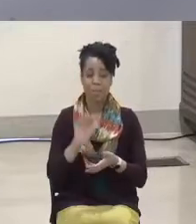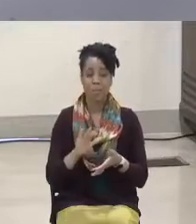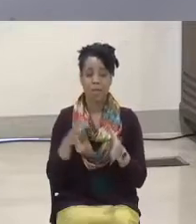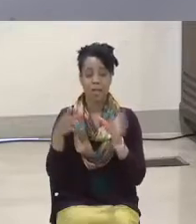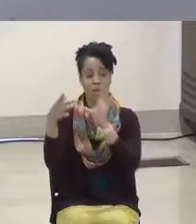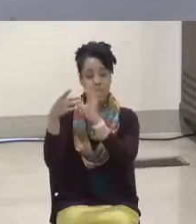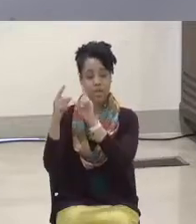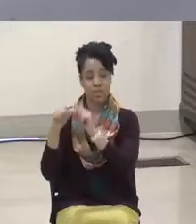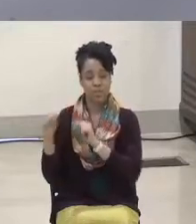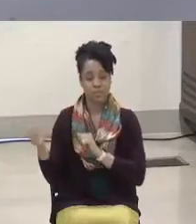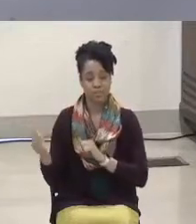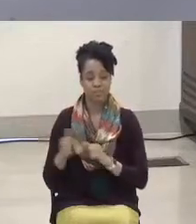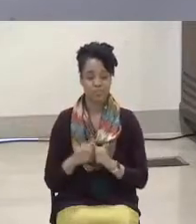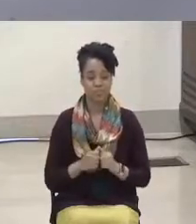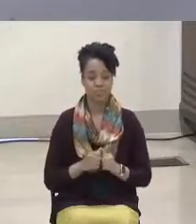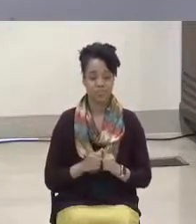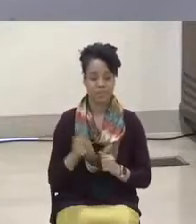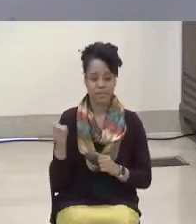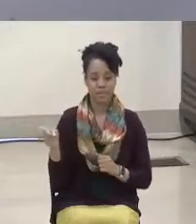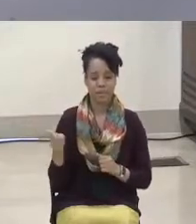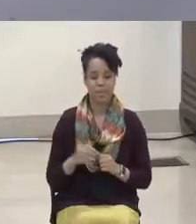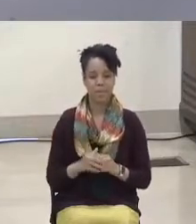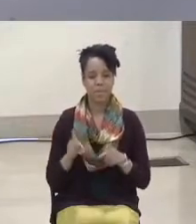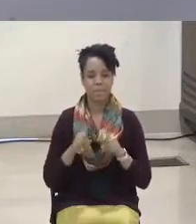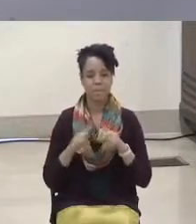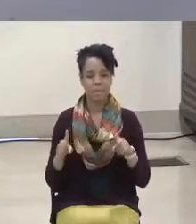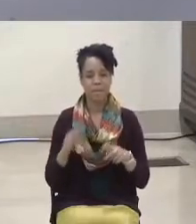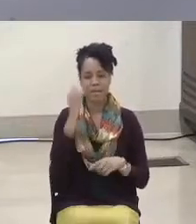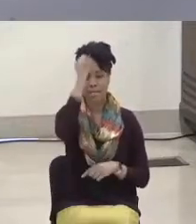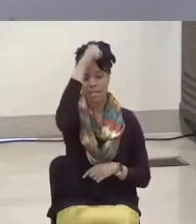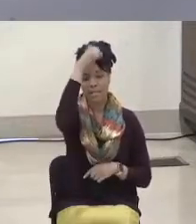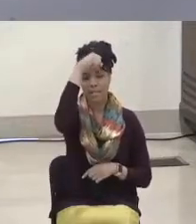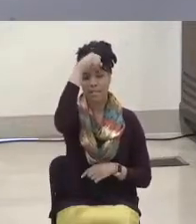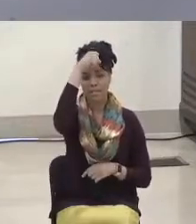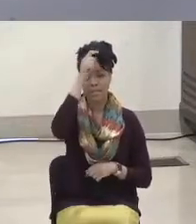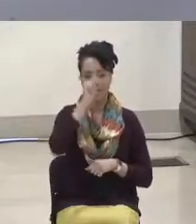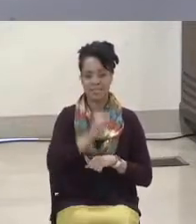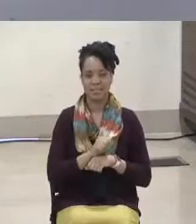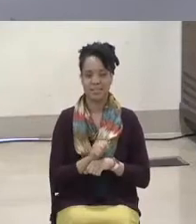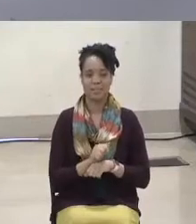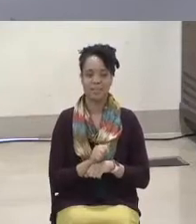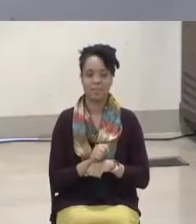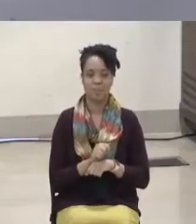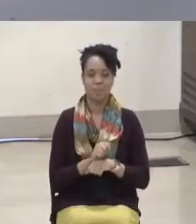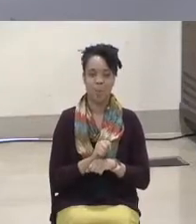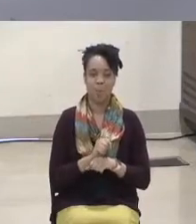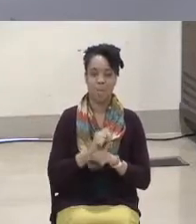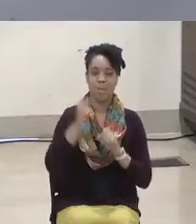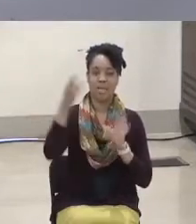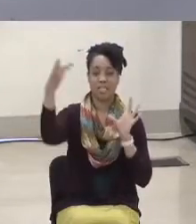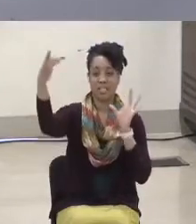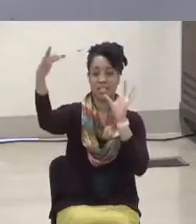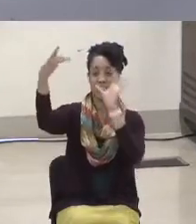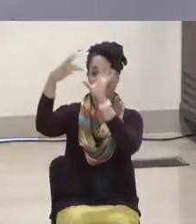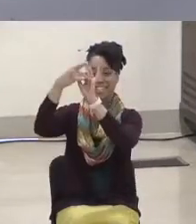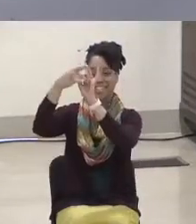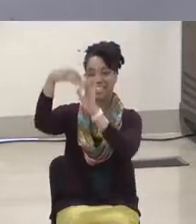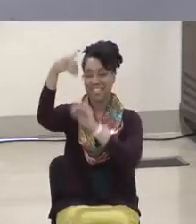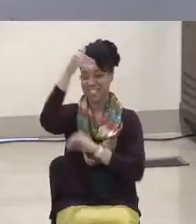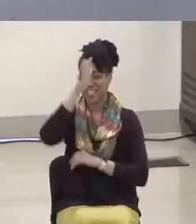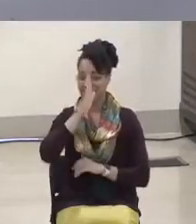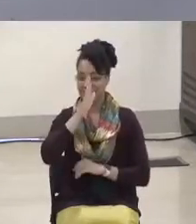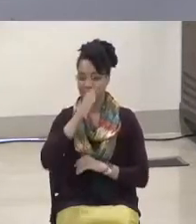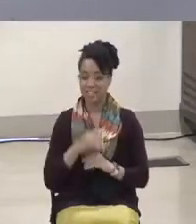le pertenecía a él. But Solomon's temple belonged to God. El templo de Salomón